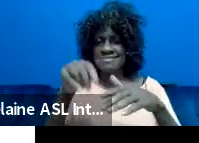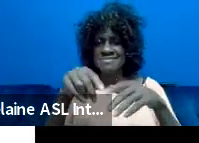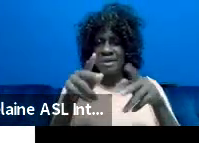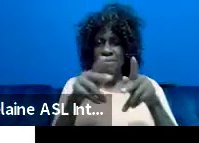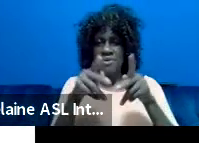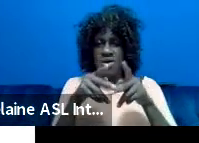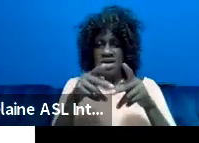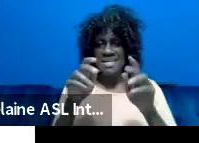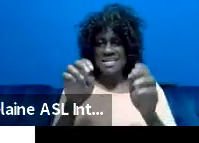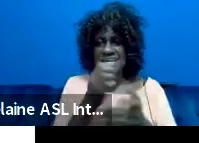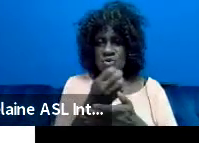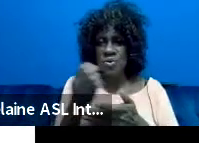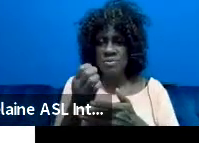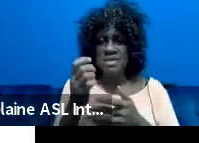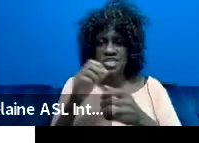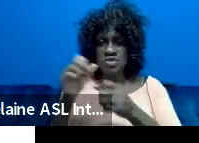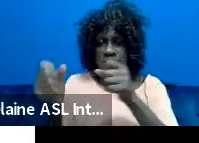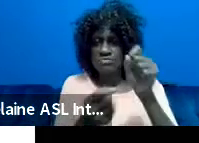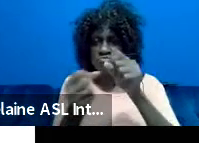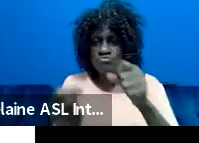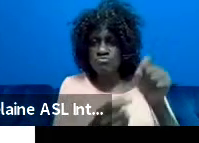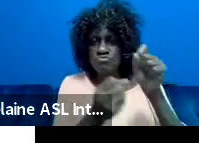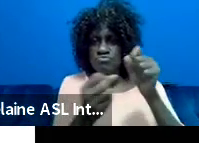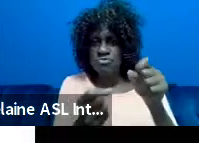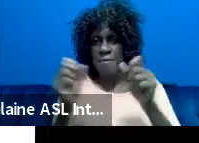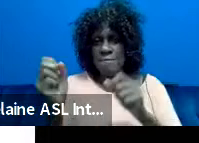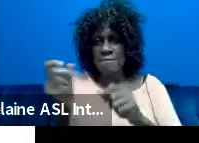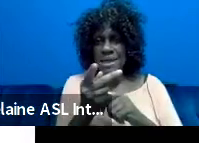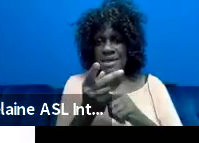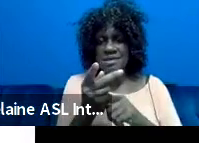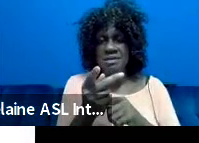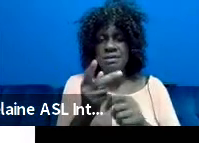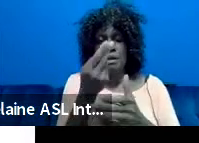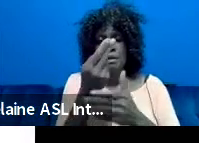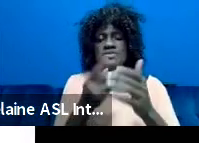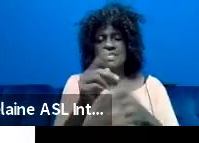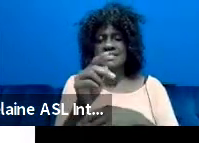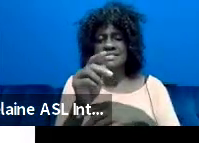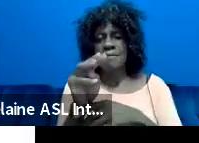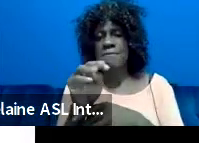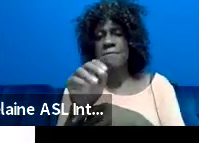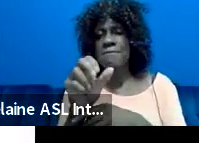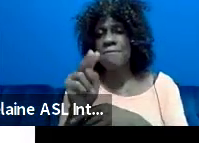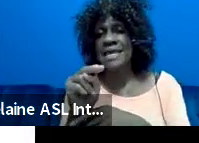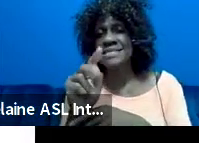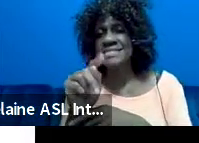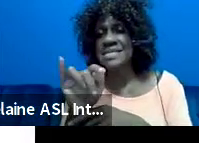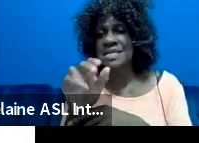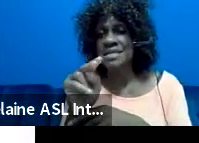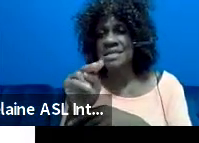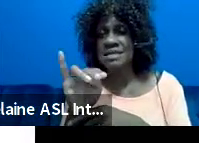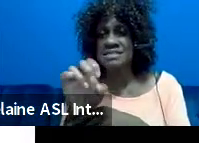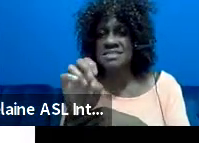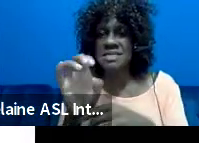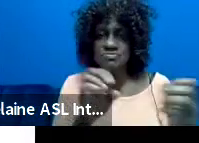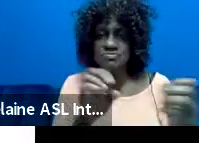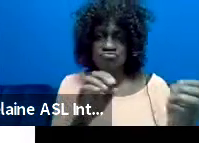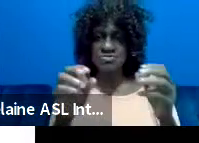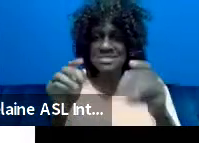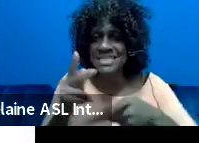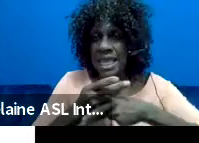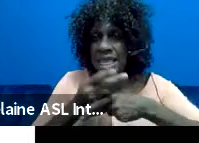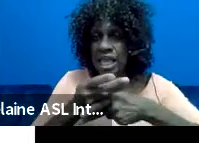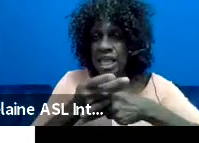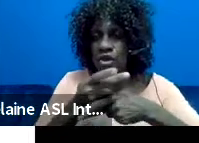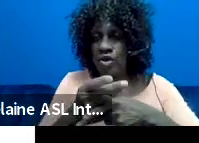equipment and it needs to be raked into place. Both of these would be considered maintenance because you're just returning the characteristics that were already there,